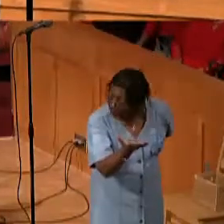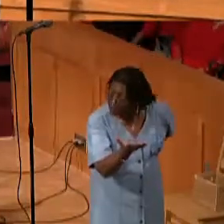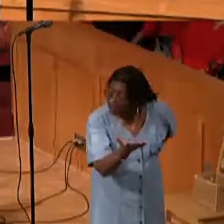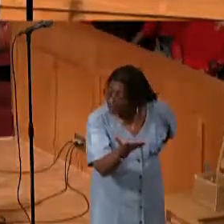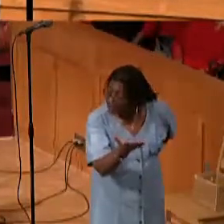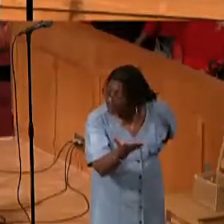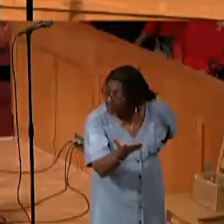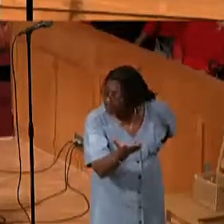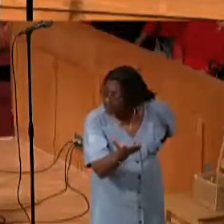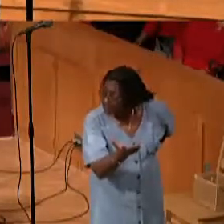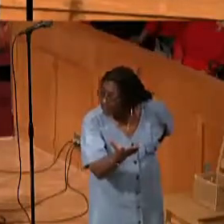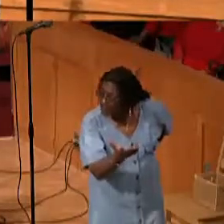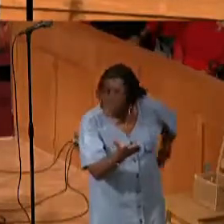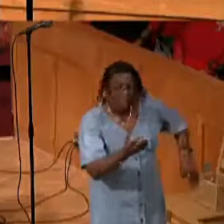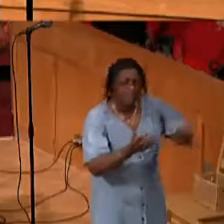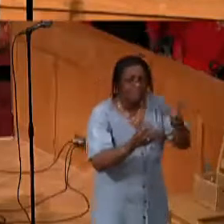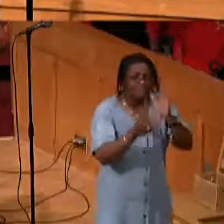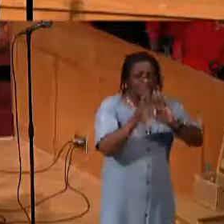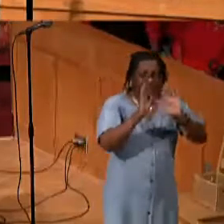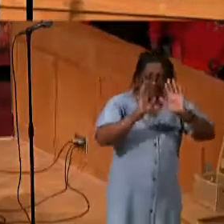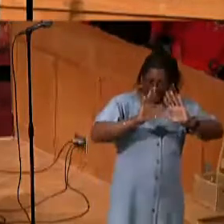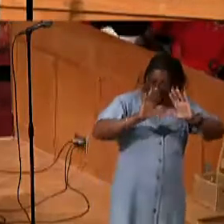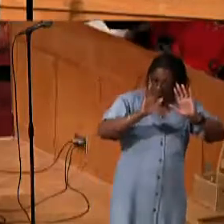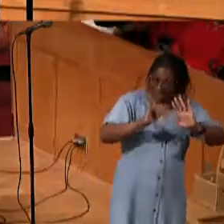Maybe I'll talk to this side over here.